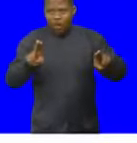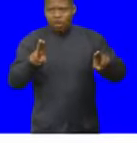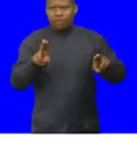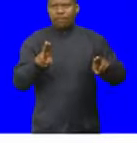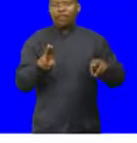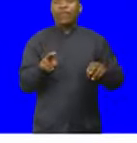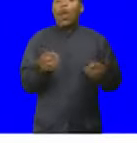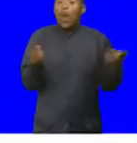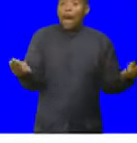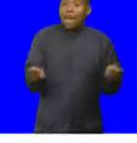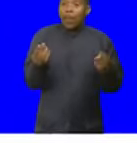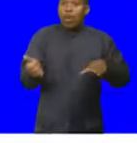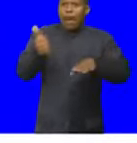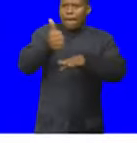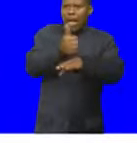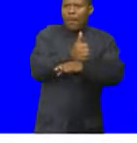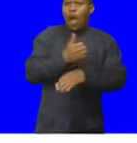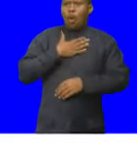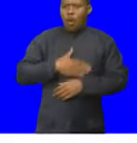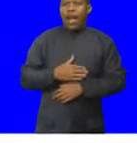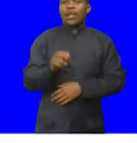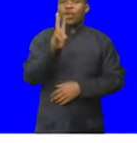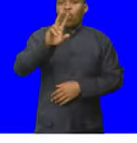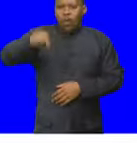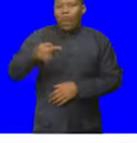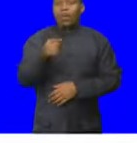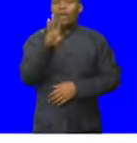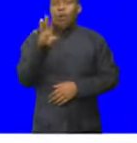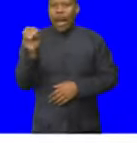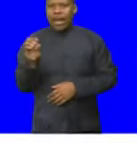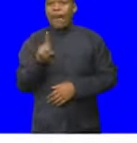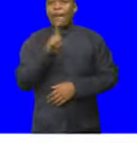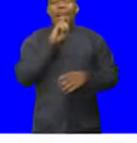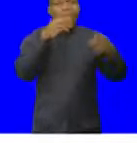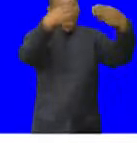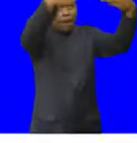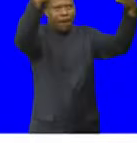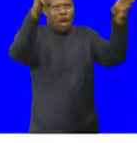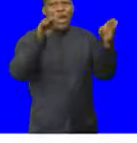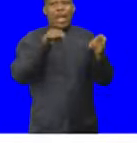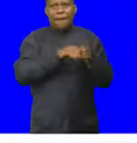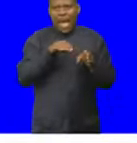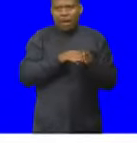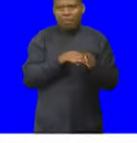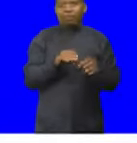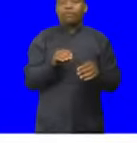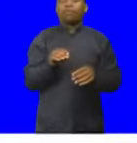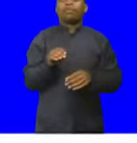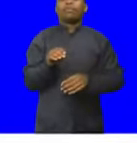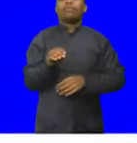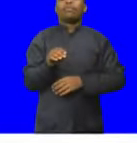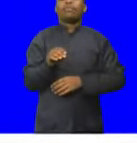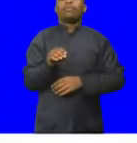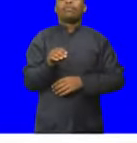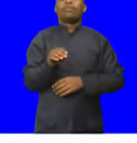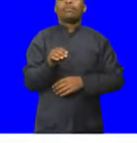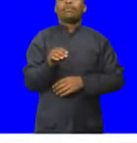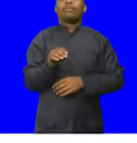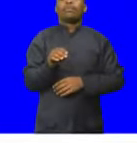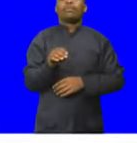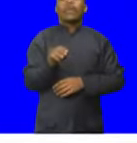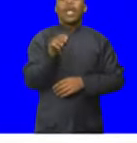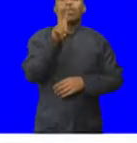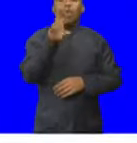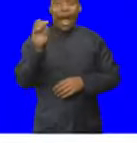bebangu 2400. Kanze ke iphalamende yaseFinland iba nemalunga langamakhulu lamabili. Ethula inkulumo yakhe